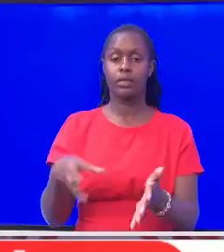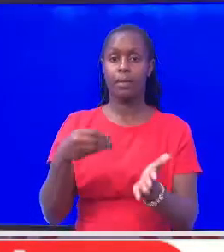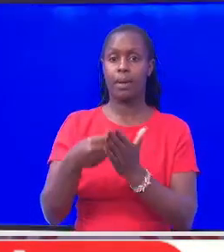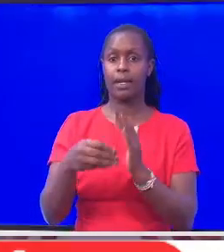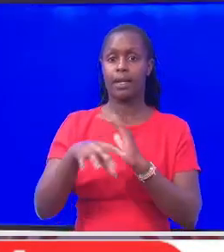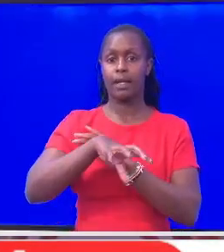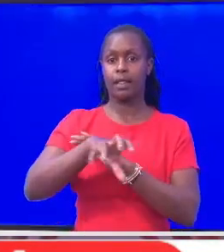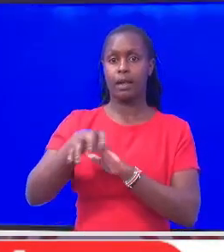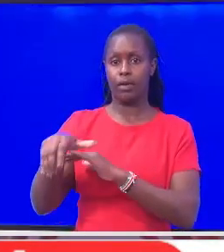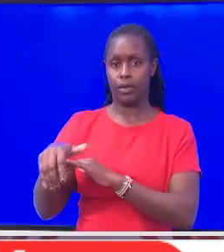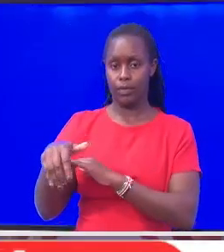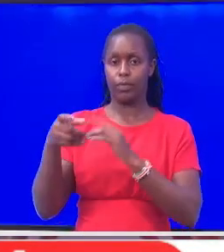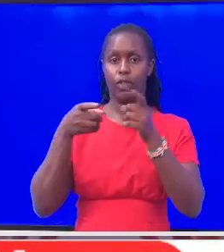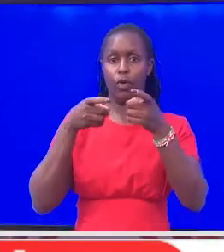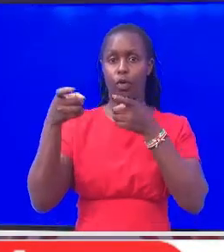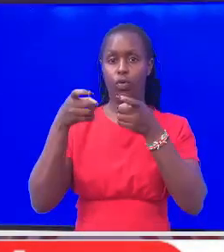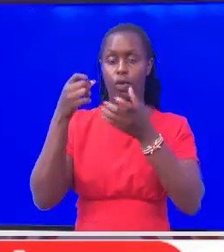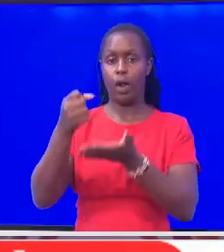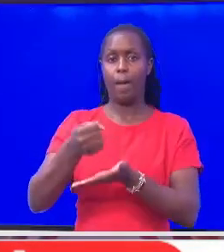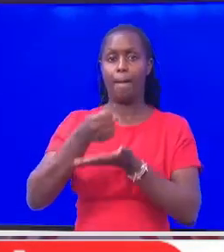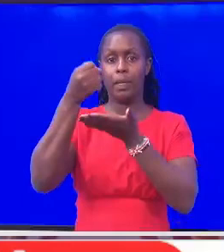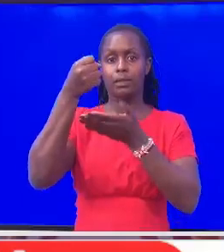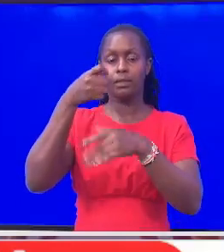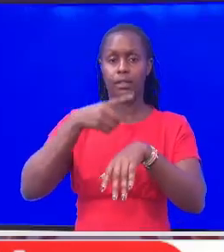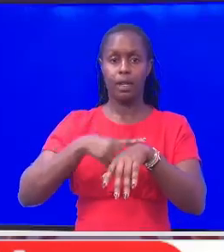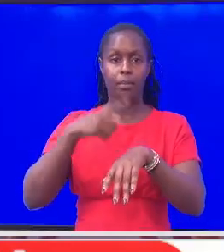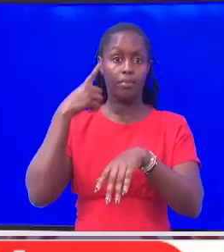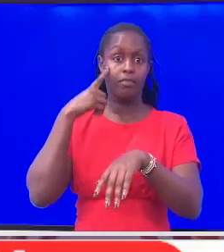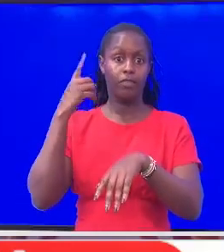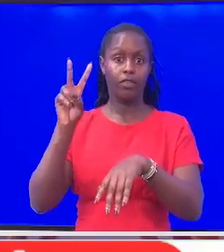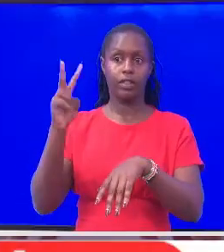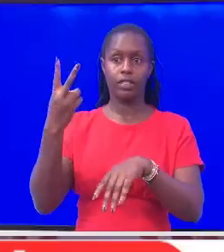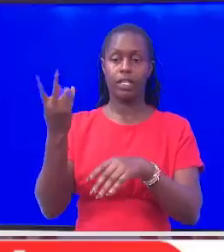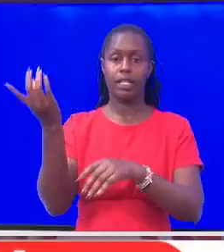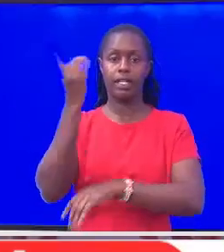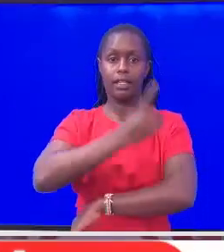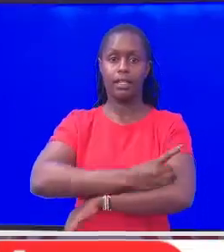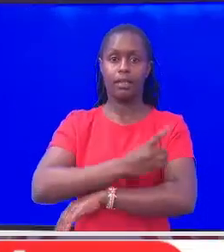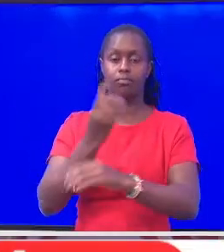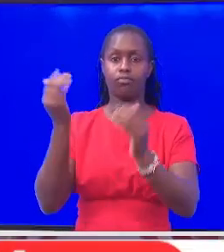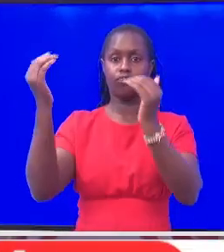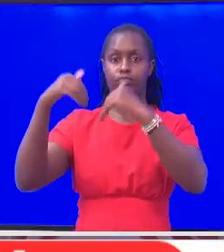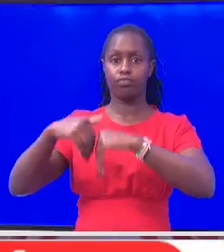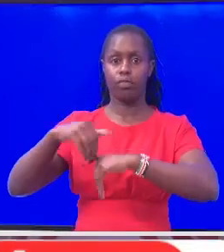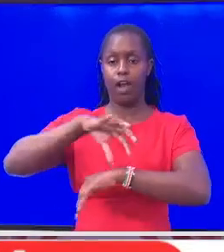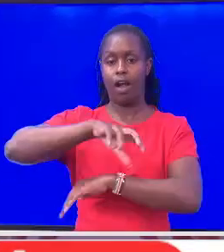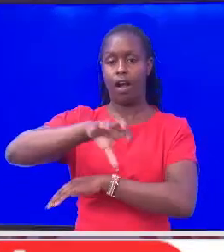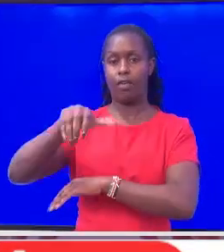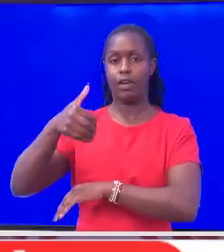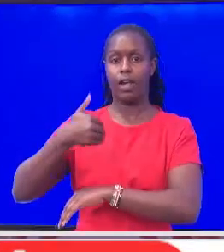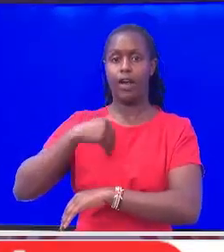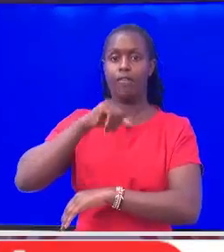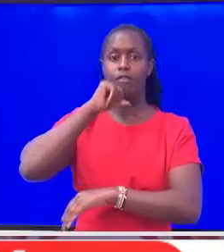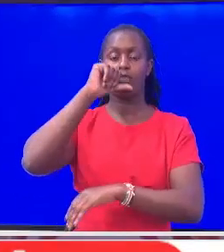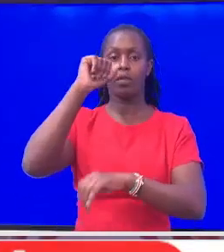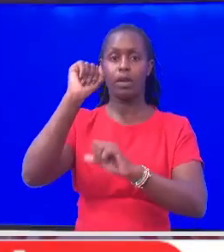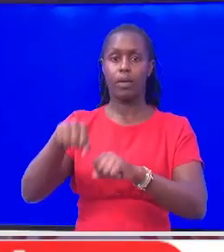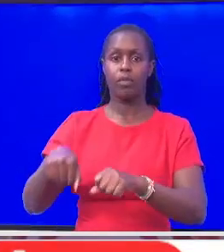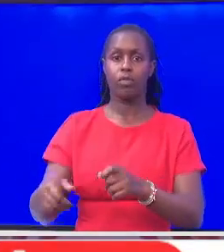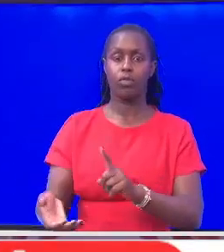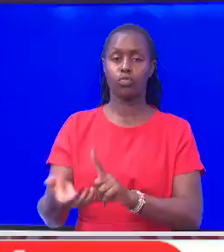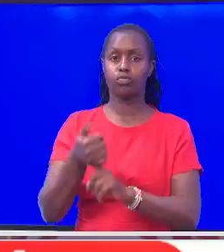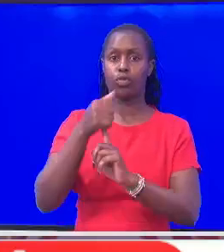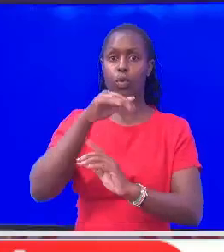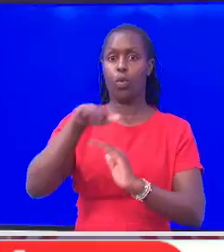Budget, Margaret Nyakango, during the second day of the National Wage Bill Conference, counties have not managed to stay within the legal